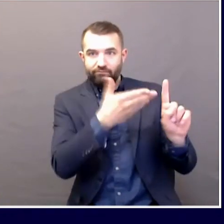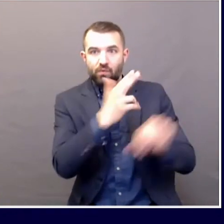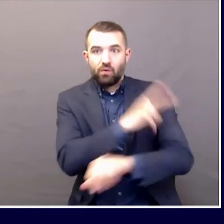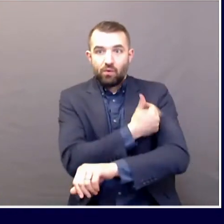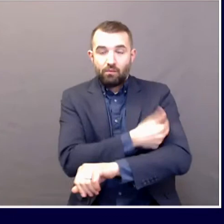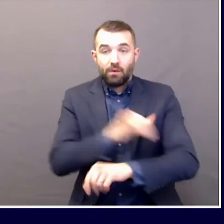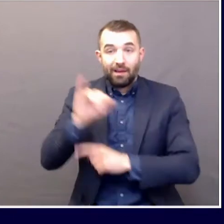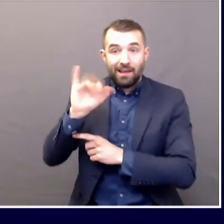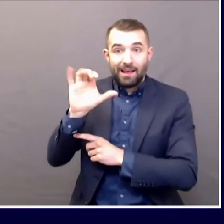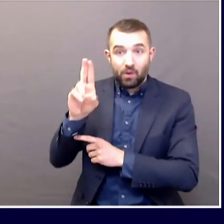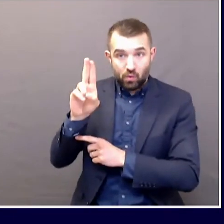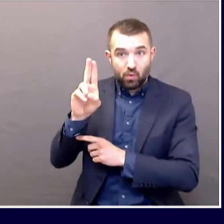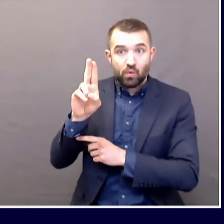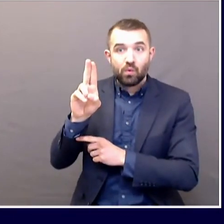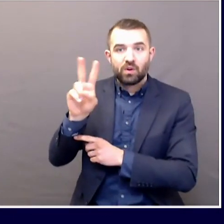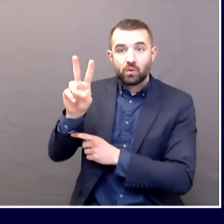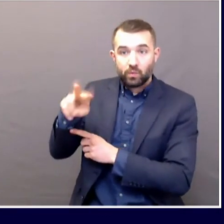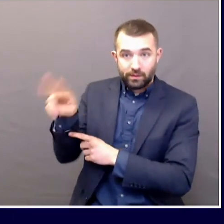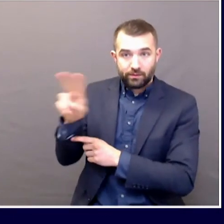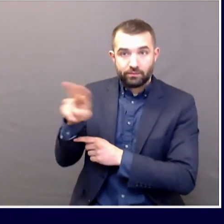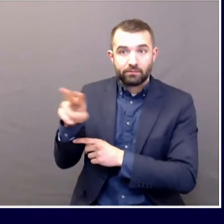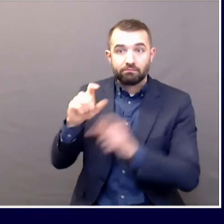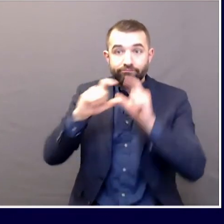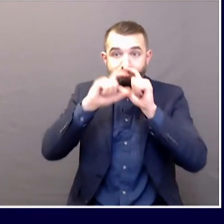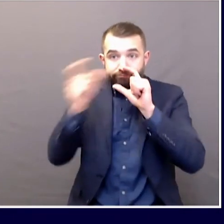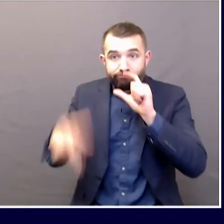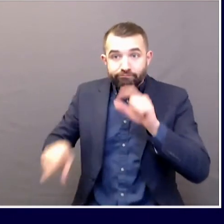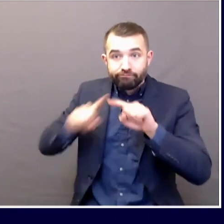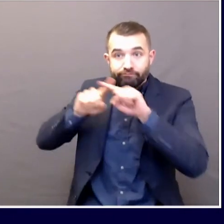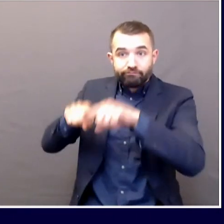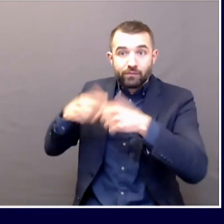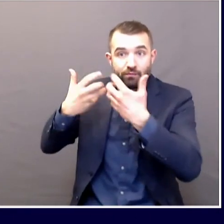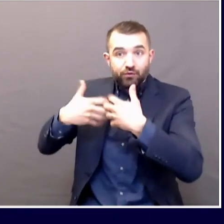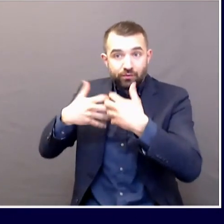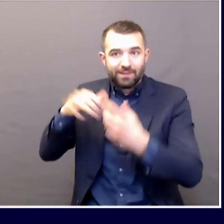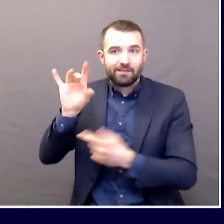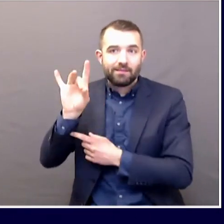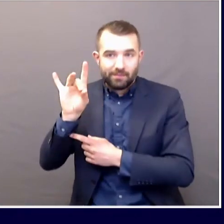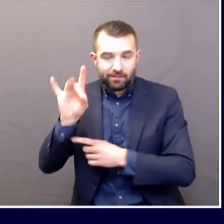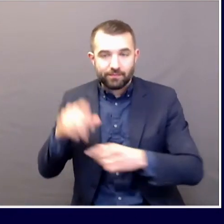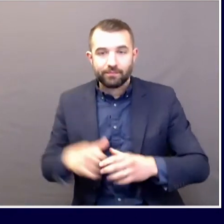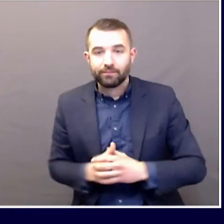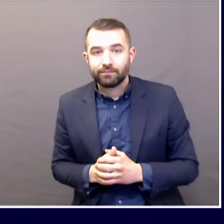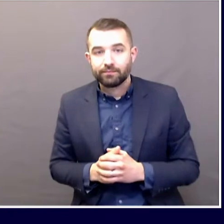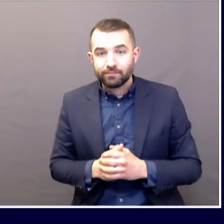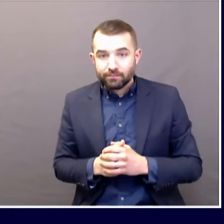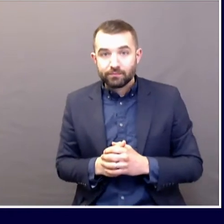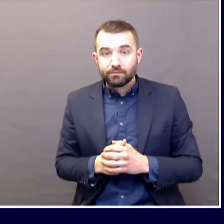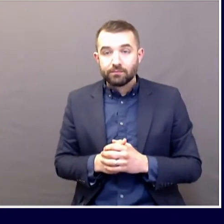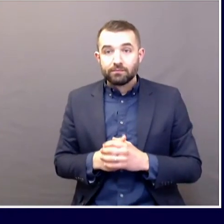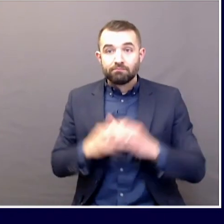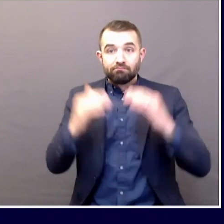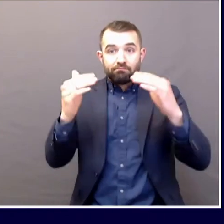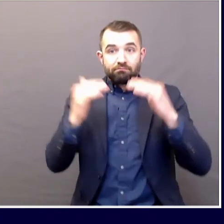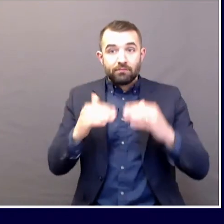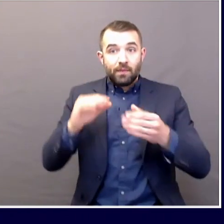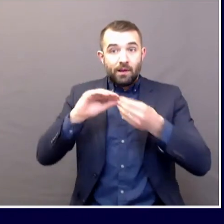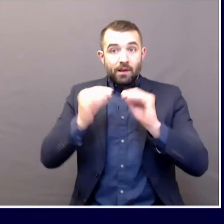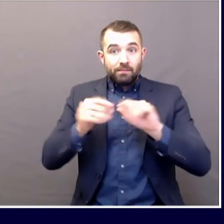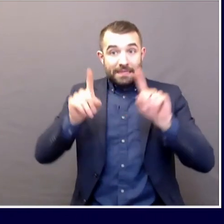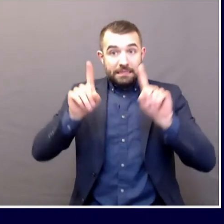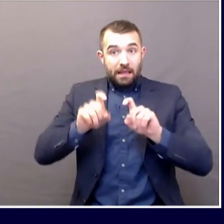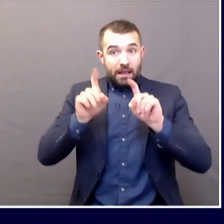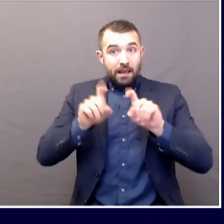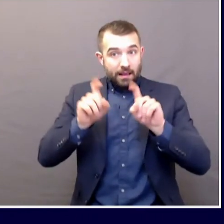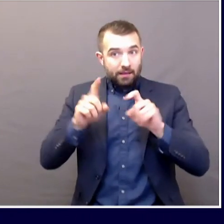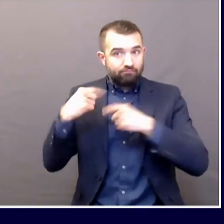unit, 8 of whom are on a ventilator. Turning next to some testing metrics. Right now in